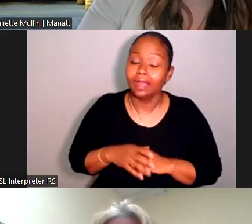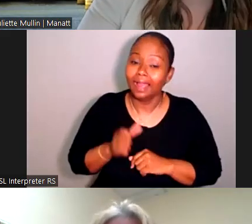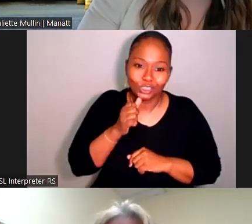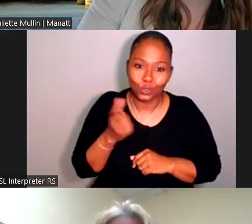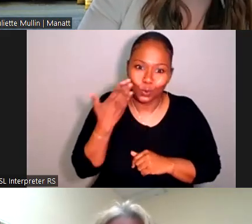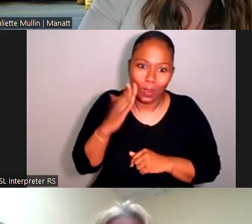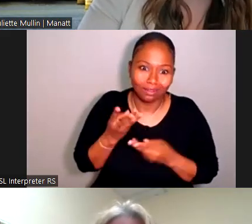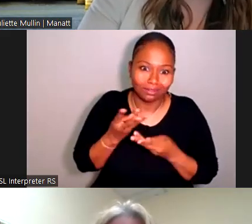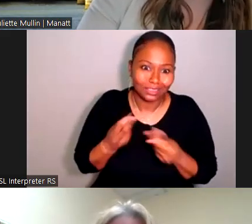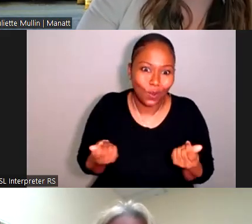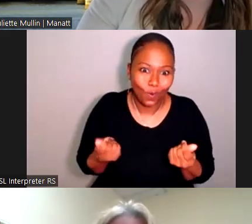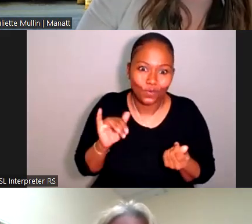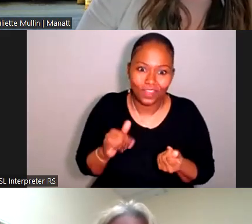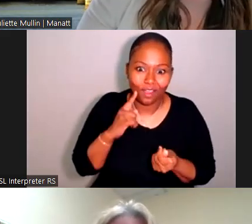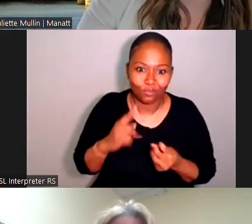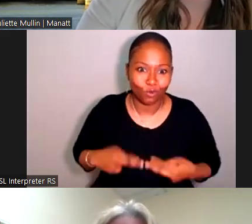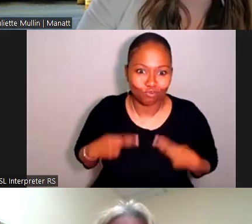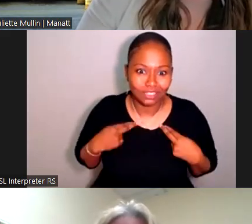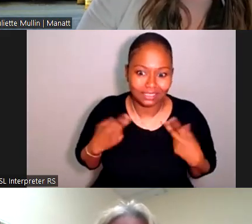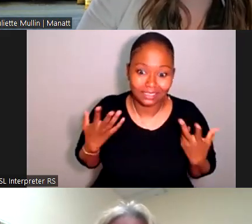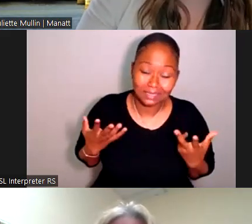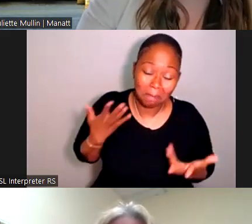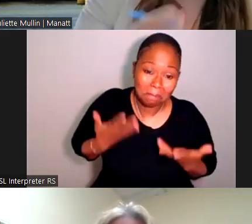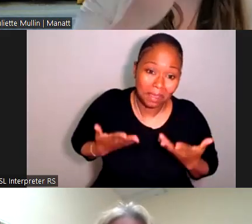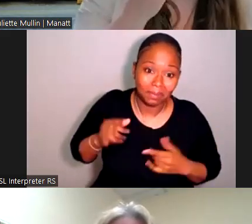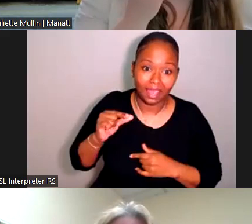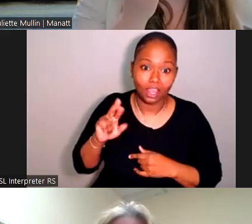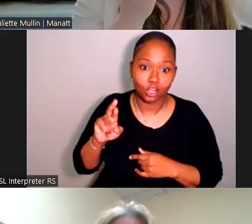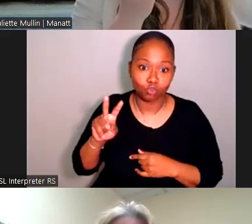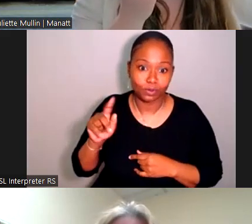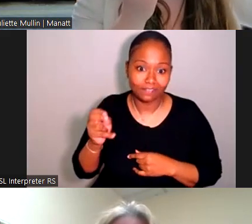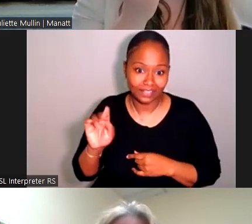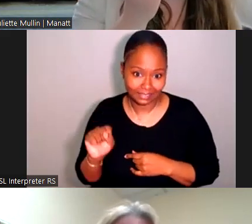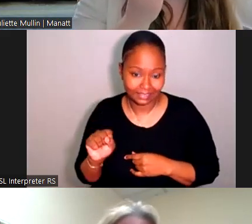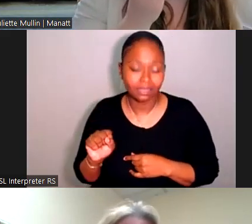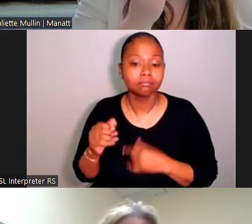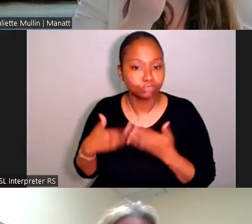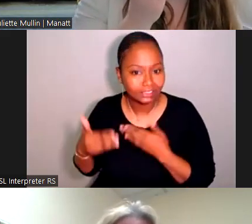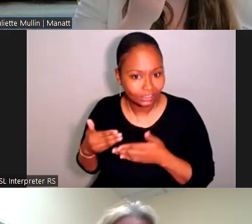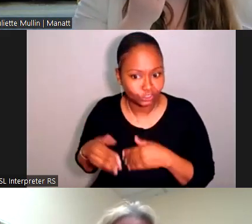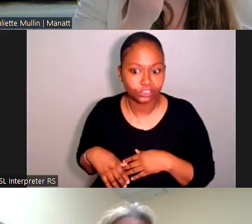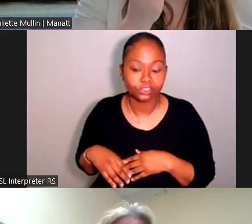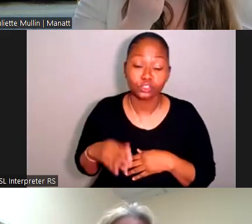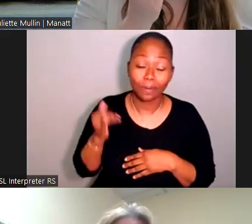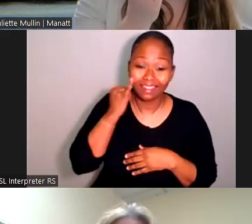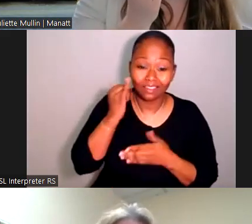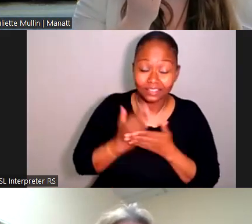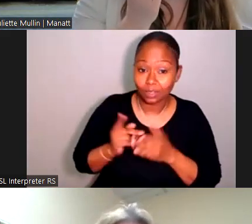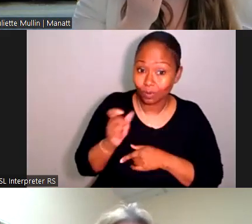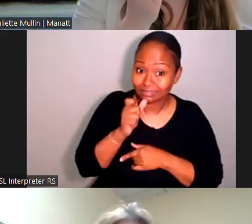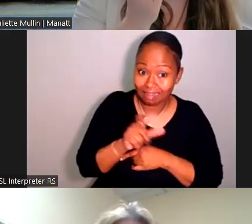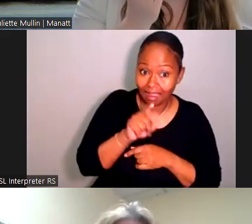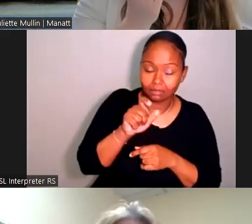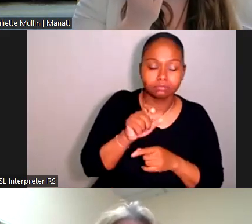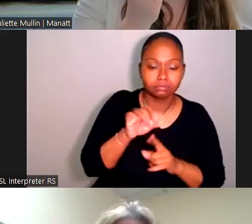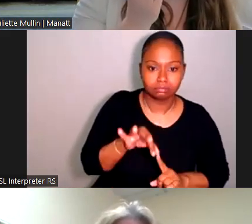this for those residents, except maybe a grievance procedure can be added so that if somebody isn't designated, they would be able to find